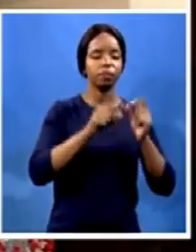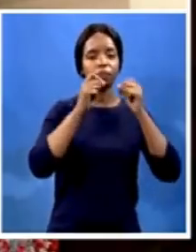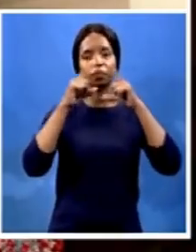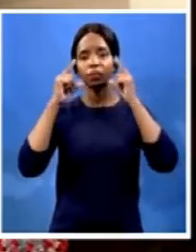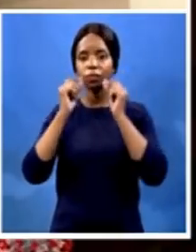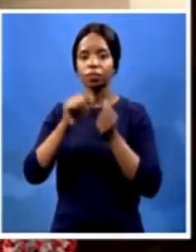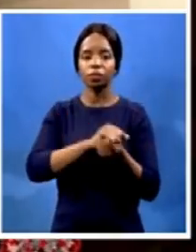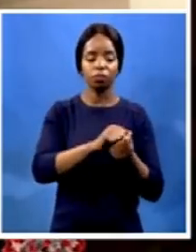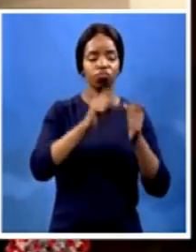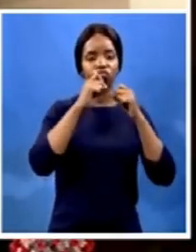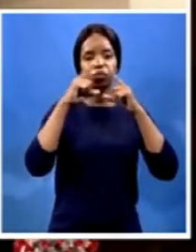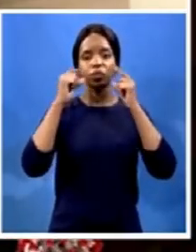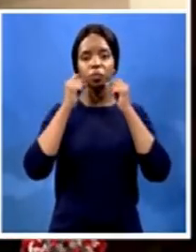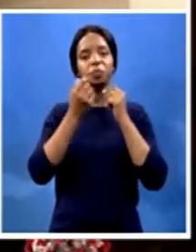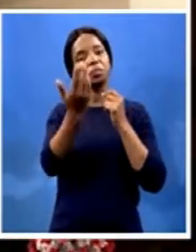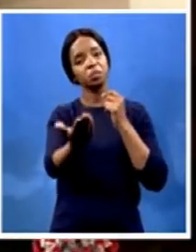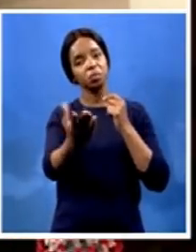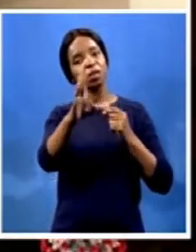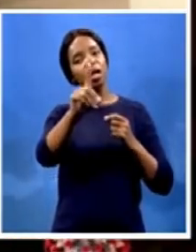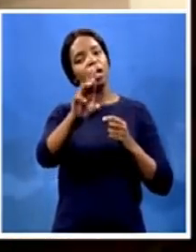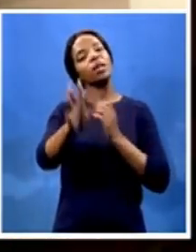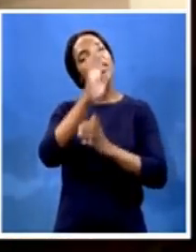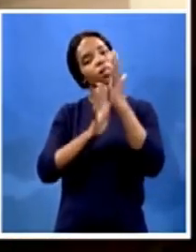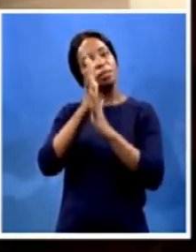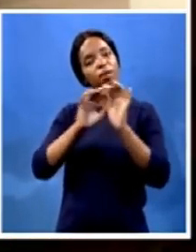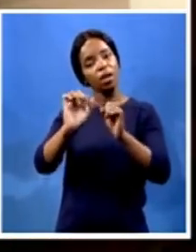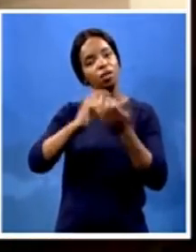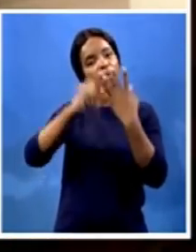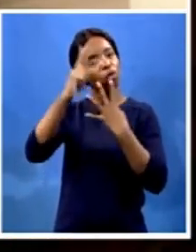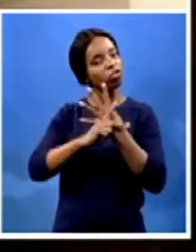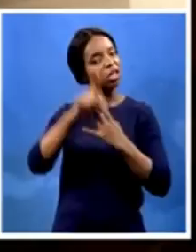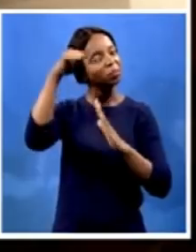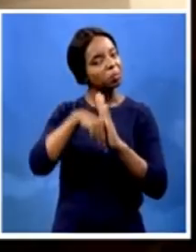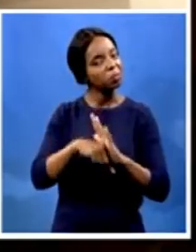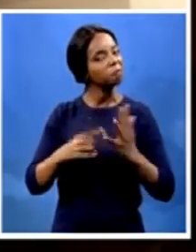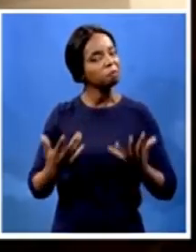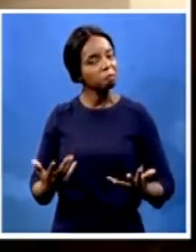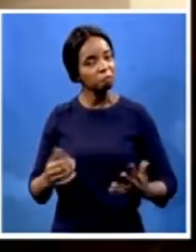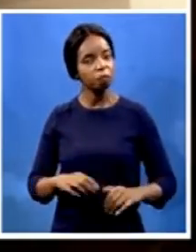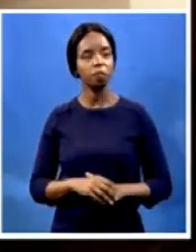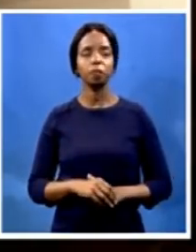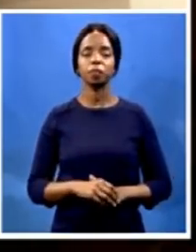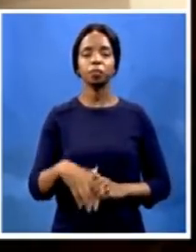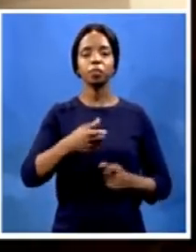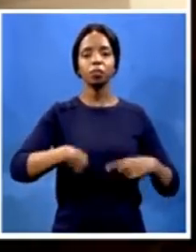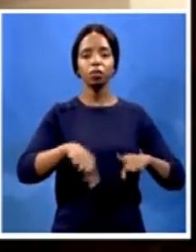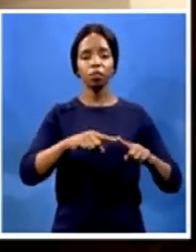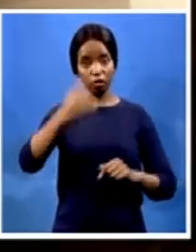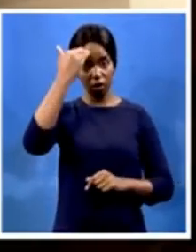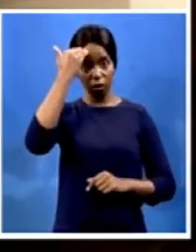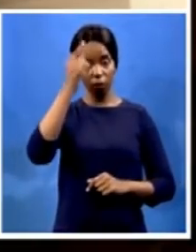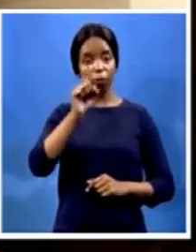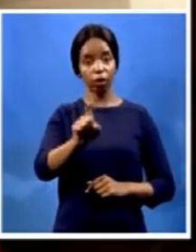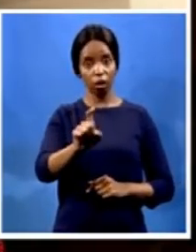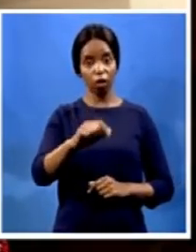Okay, so we know that wearing of the mask is actually what's recommended at the moment. So we embarked on a